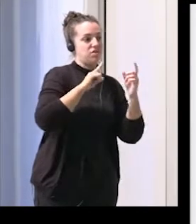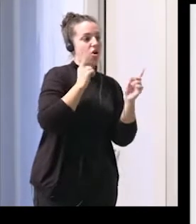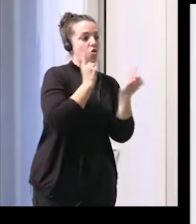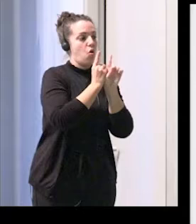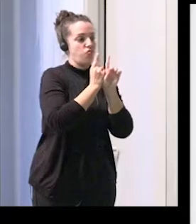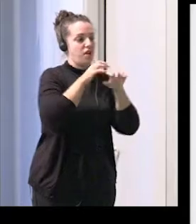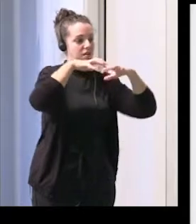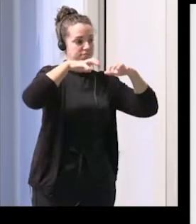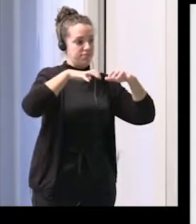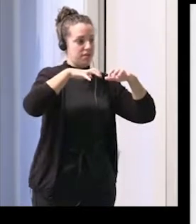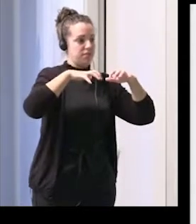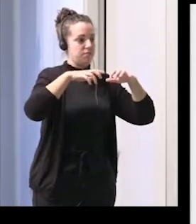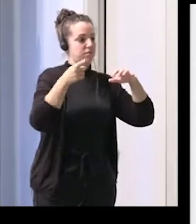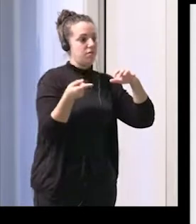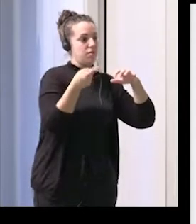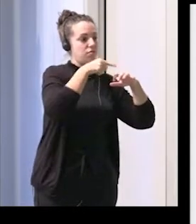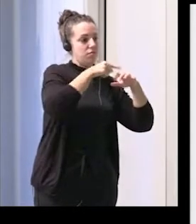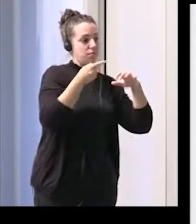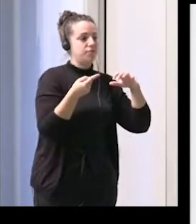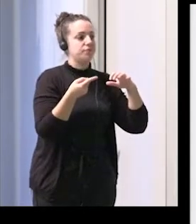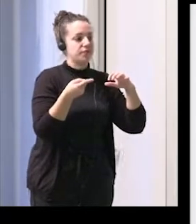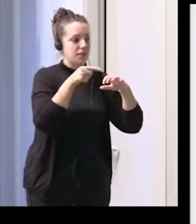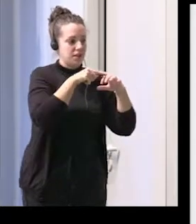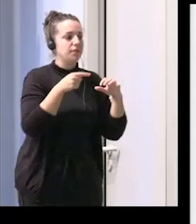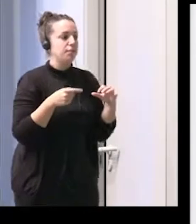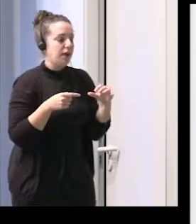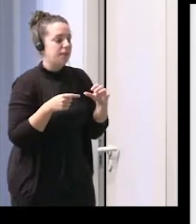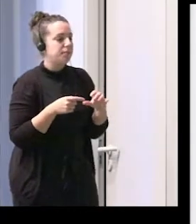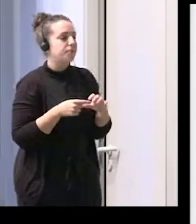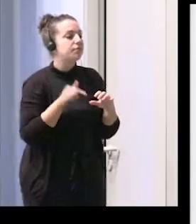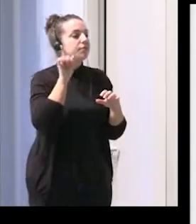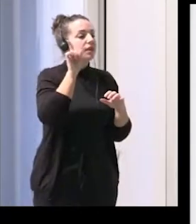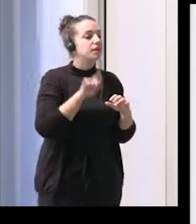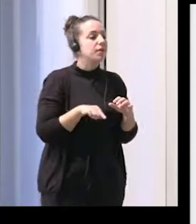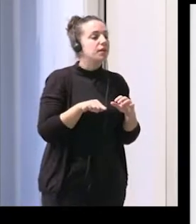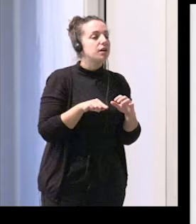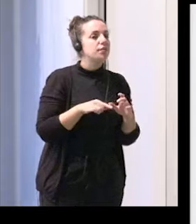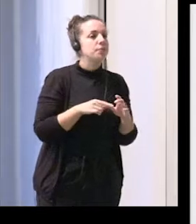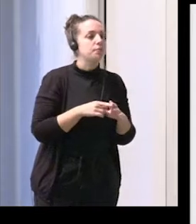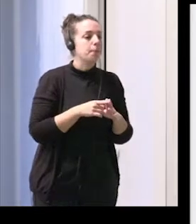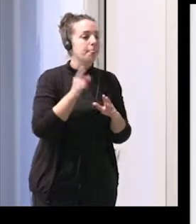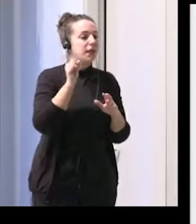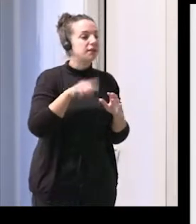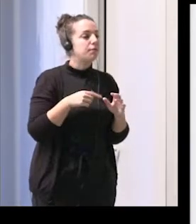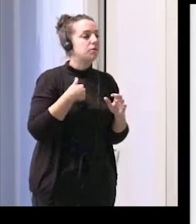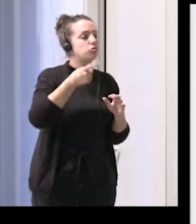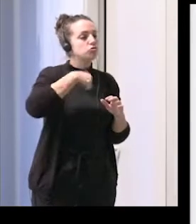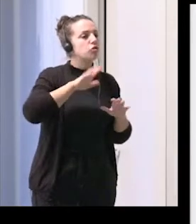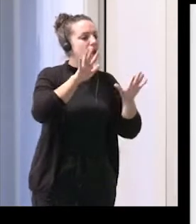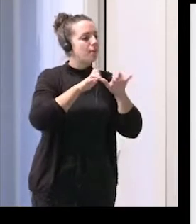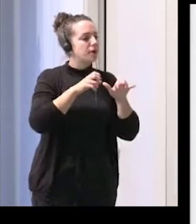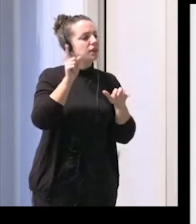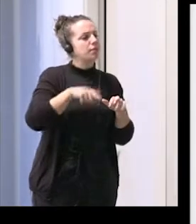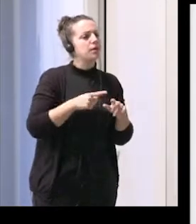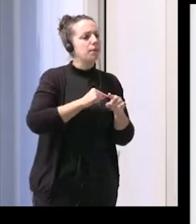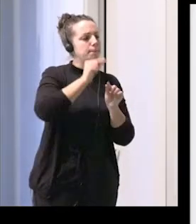left. Now, we also learned of another beautiful measure from Andre Kroll, who was